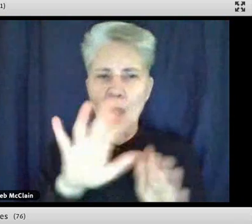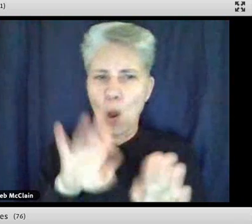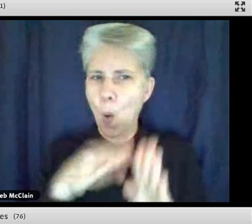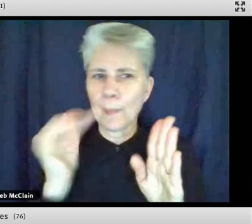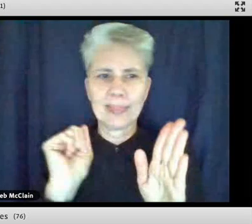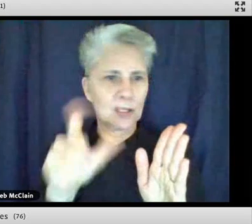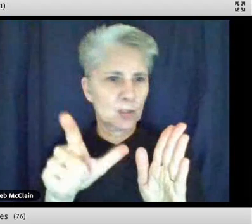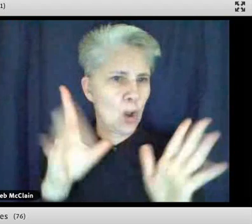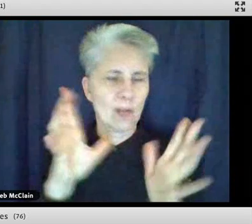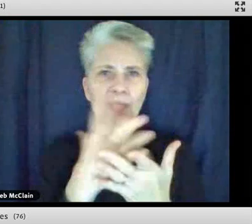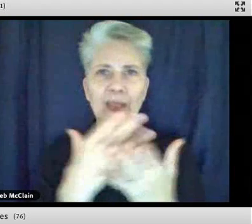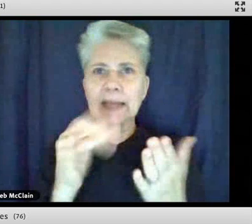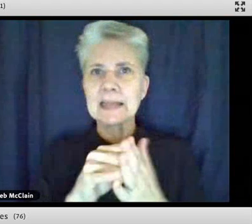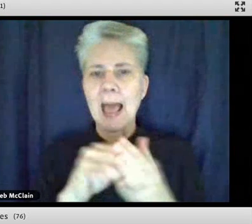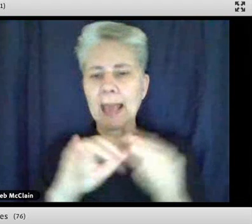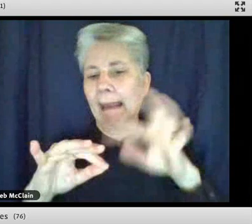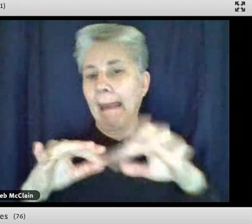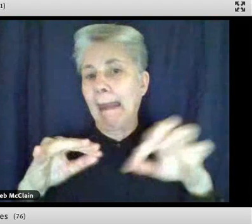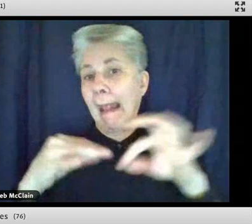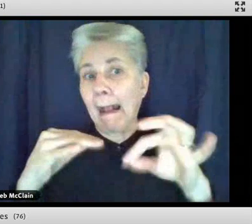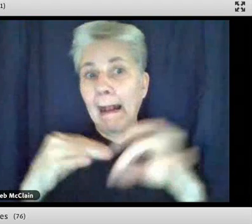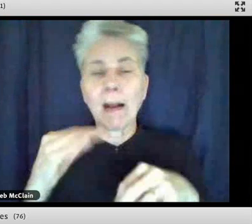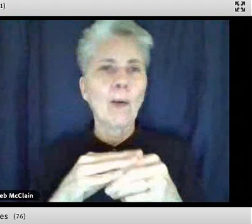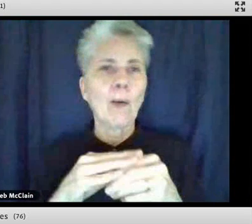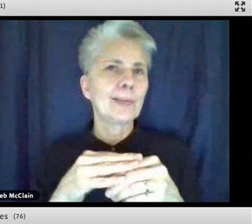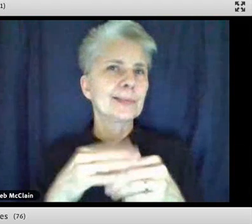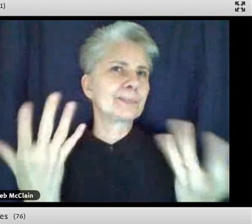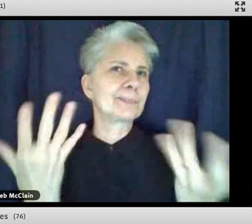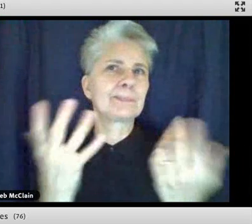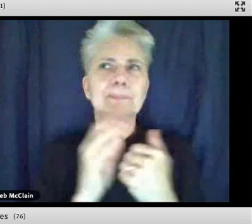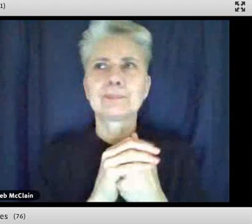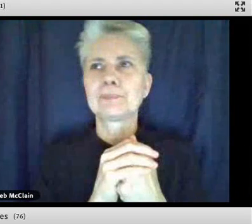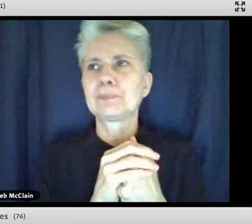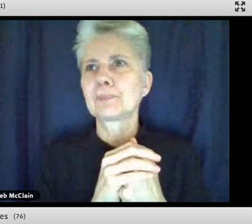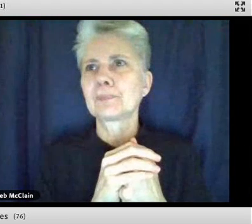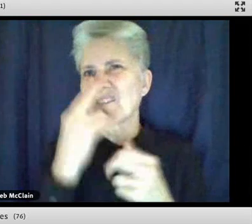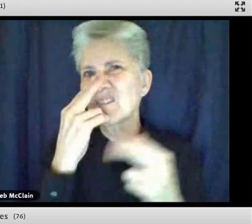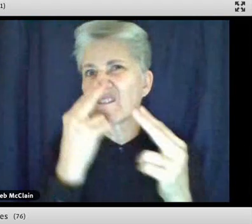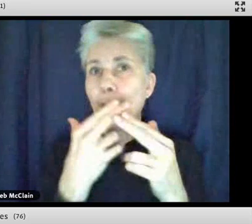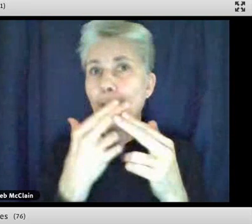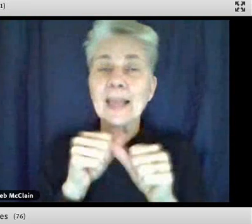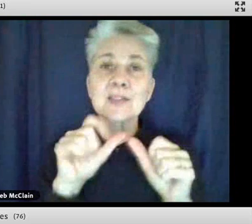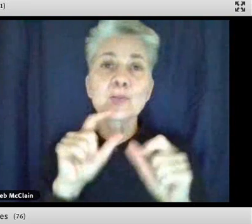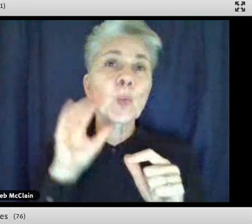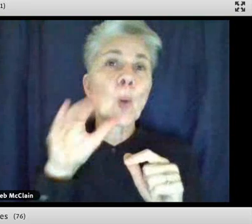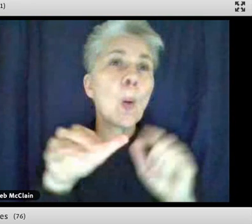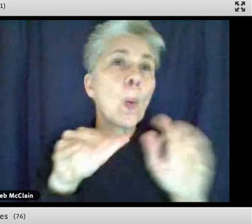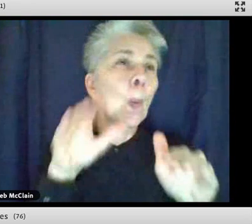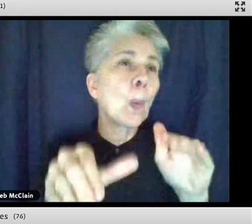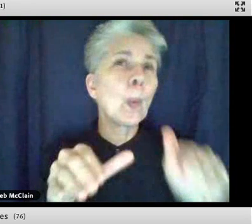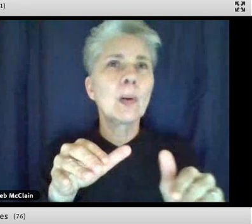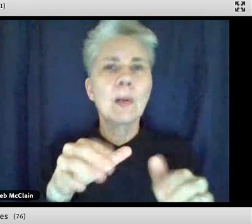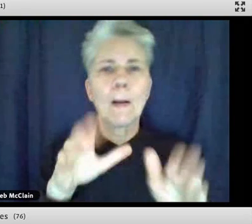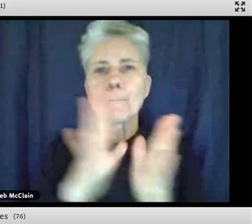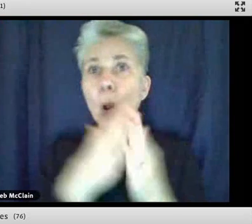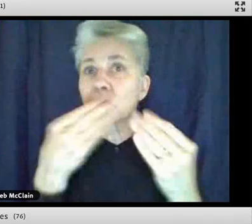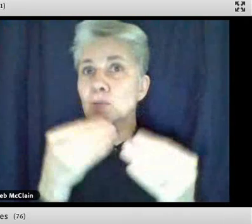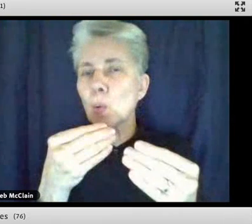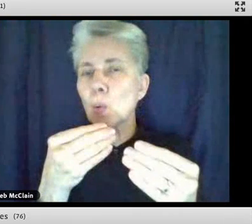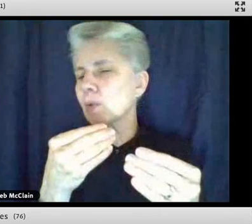open. And things like nail salons, things like fun places to go. Um, Bookstores